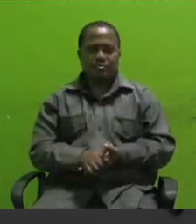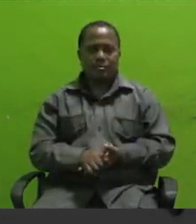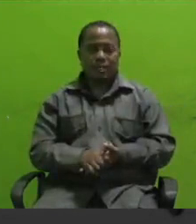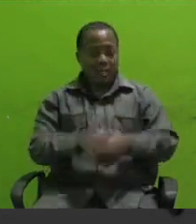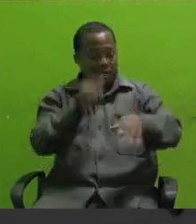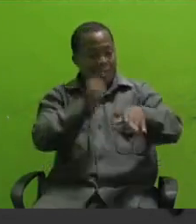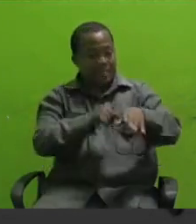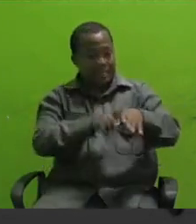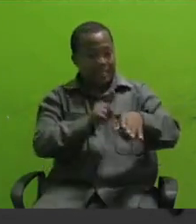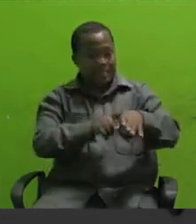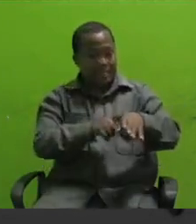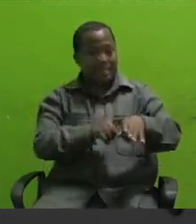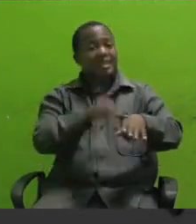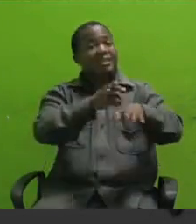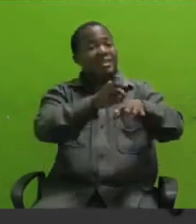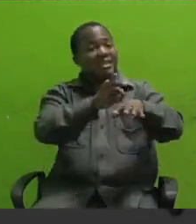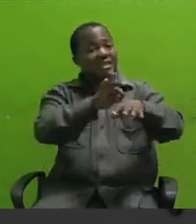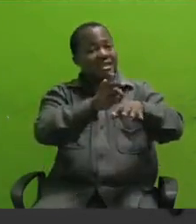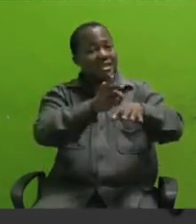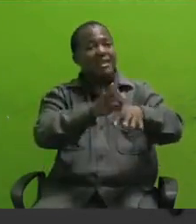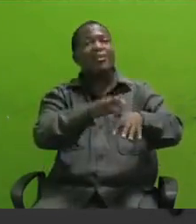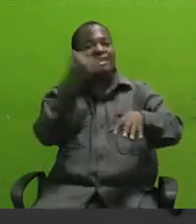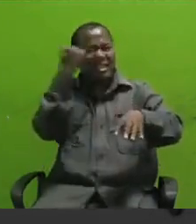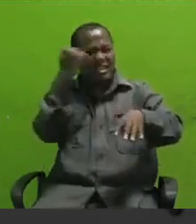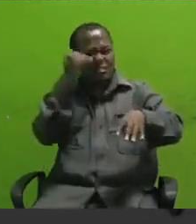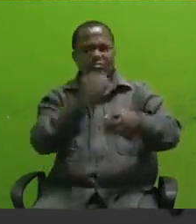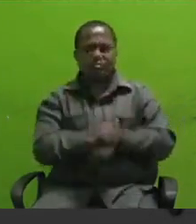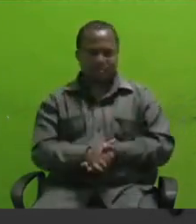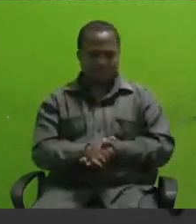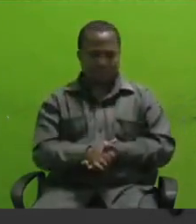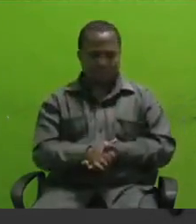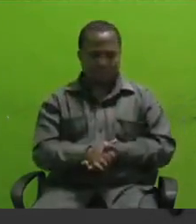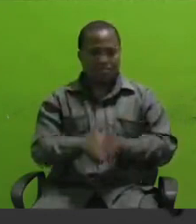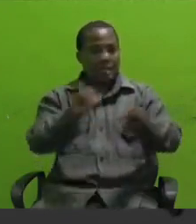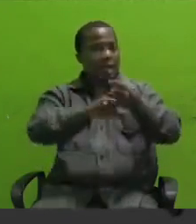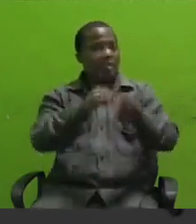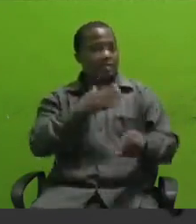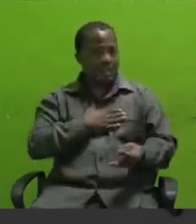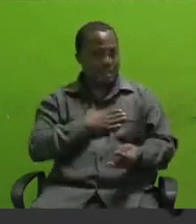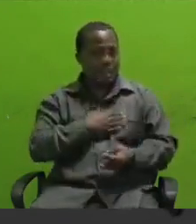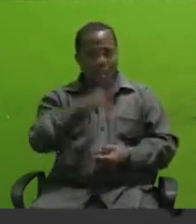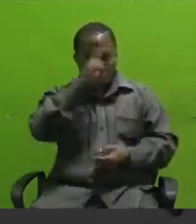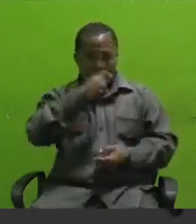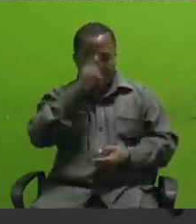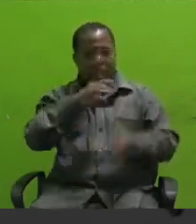As a result, the skin may swell. My dear, observe it